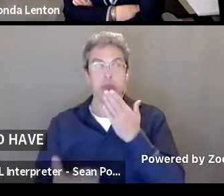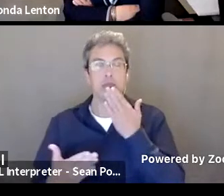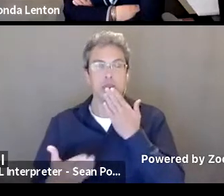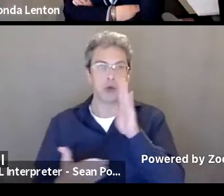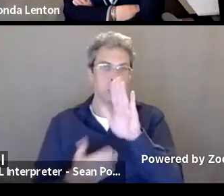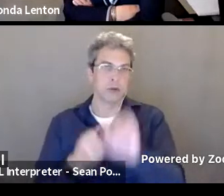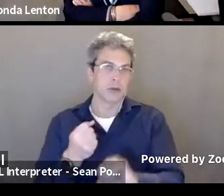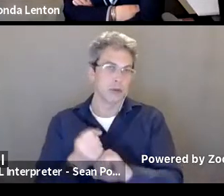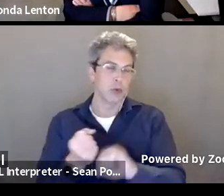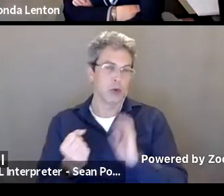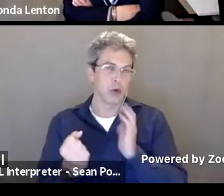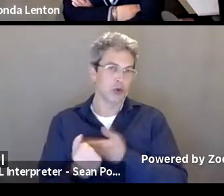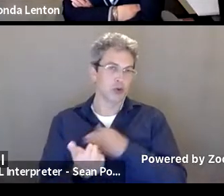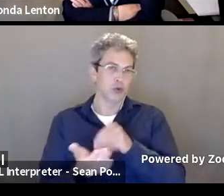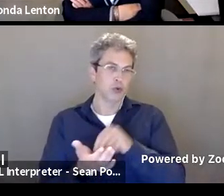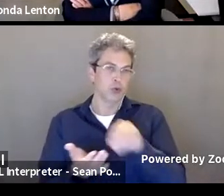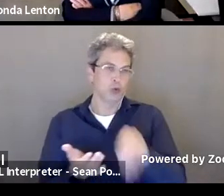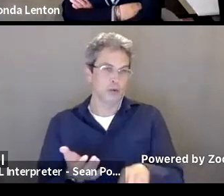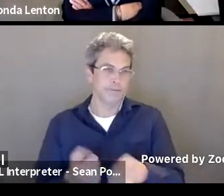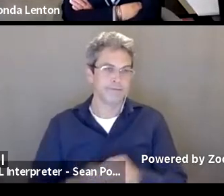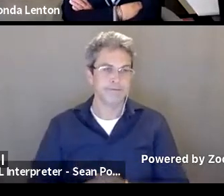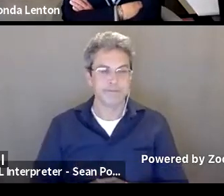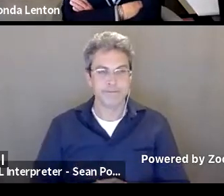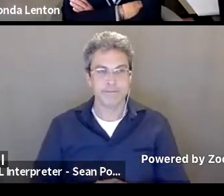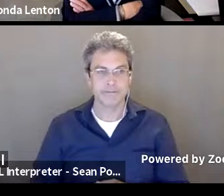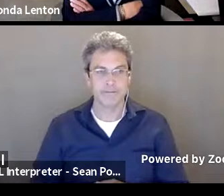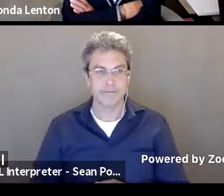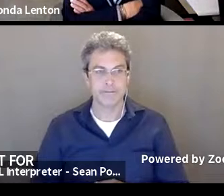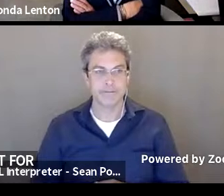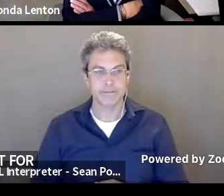for our students through their food bank.